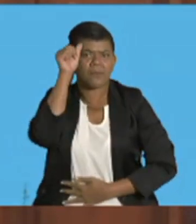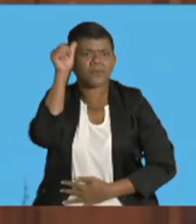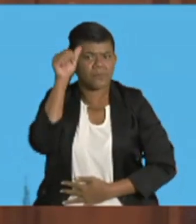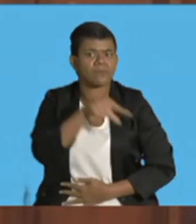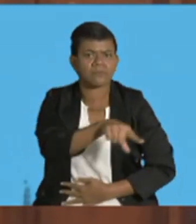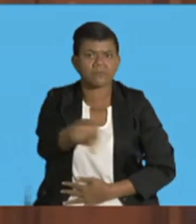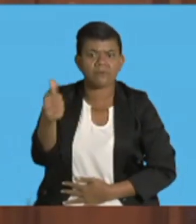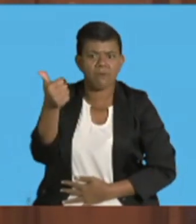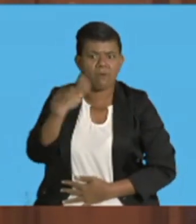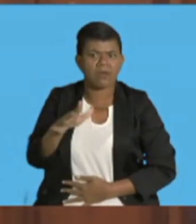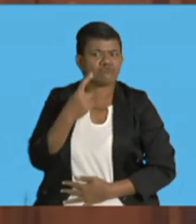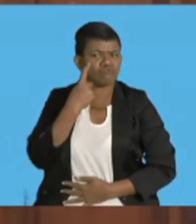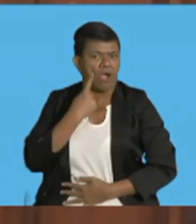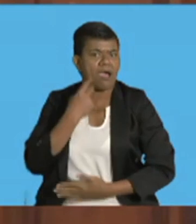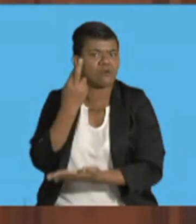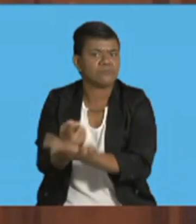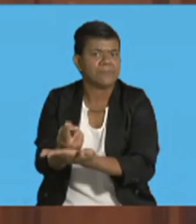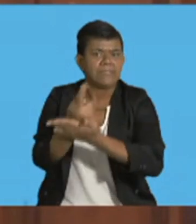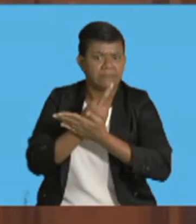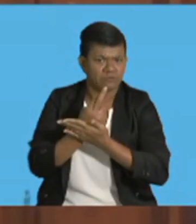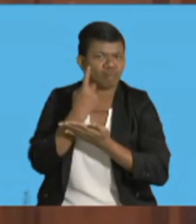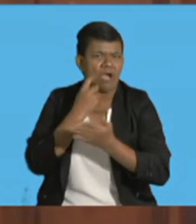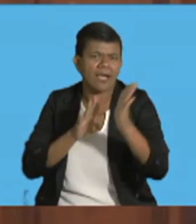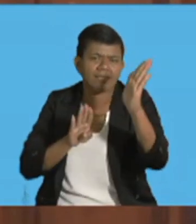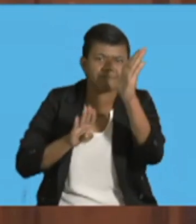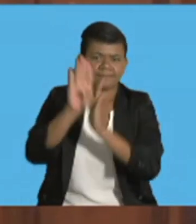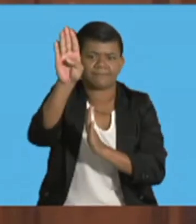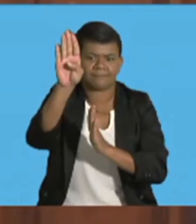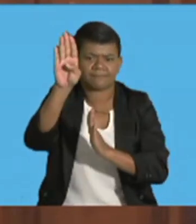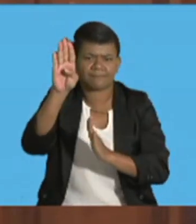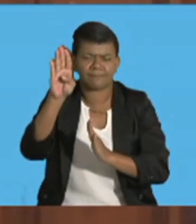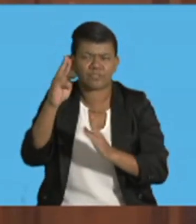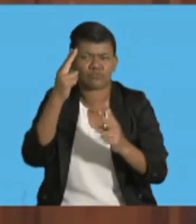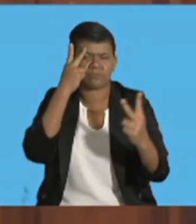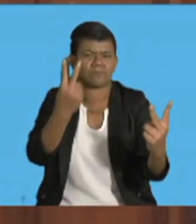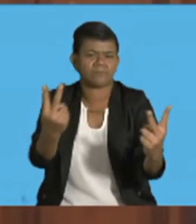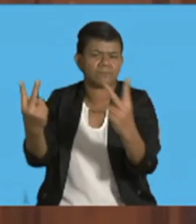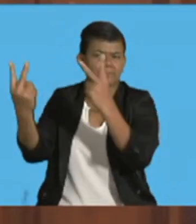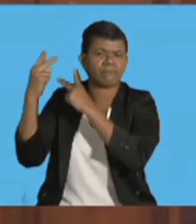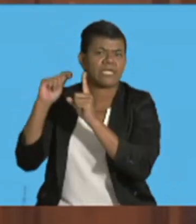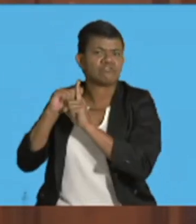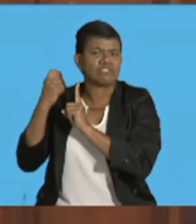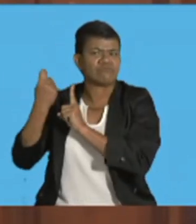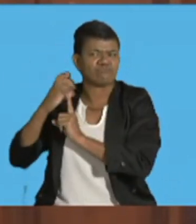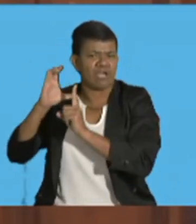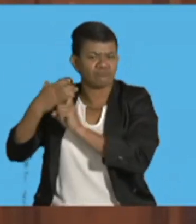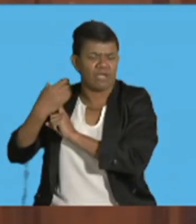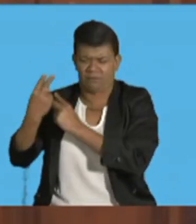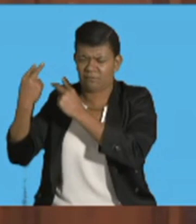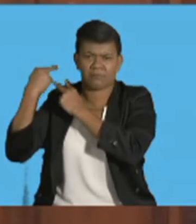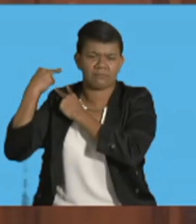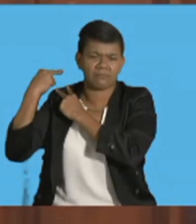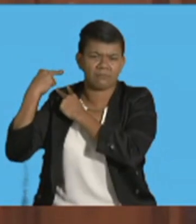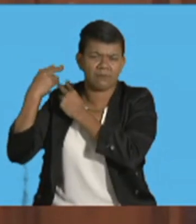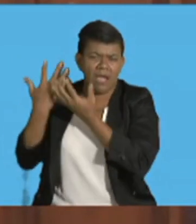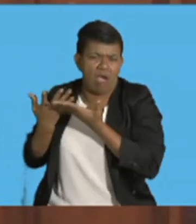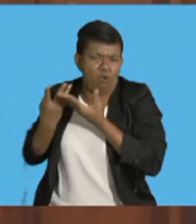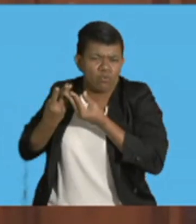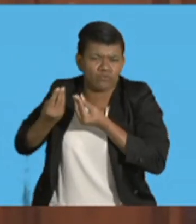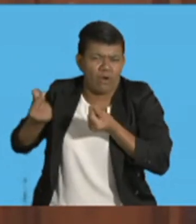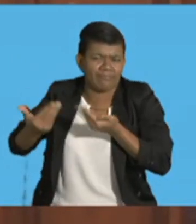climate disruption. We are seeing record highs in land and ocean temperatures, sea levels, and greenhouse gas